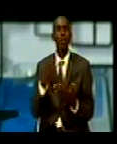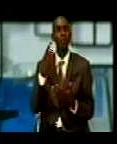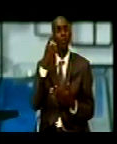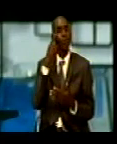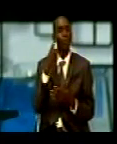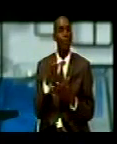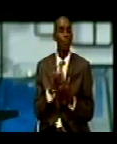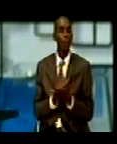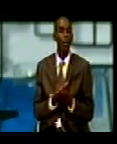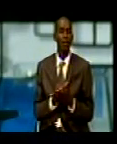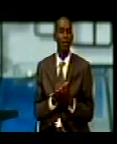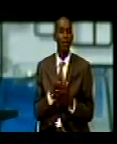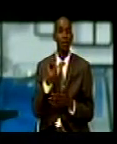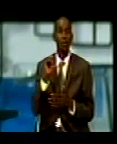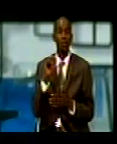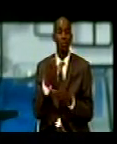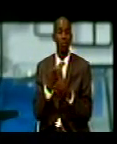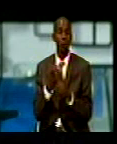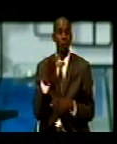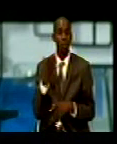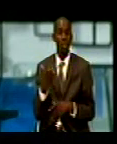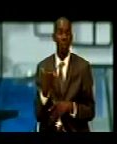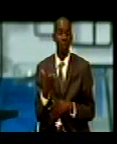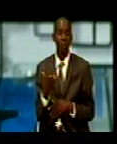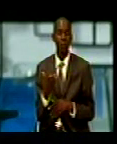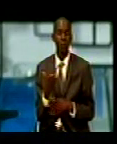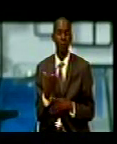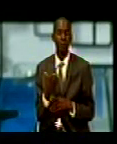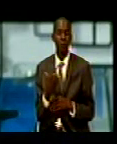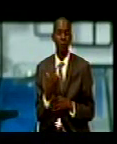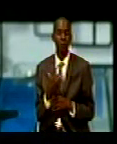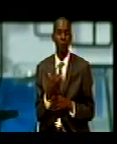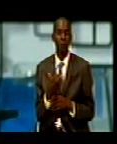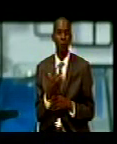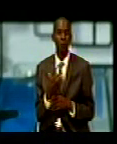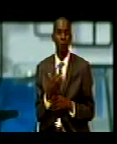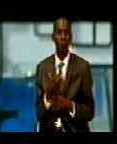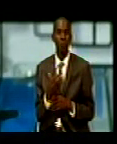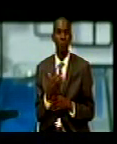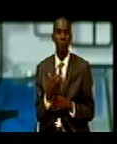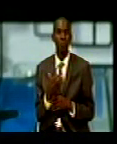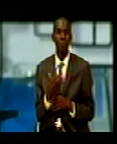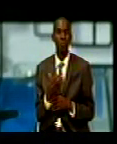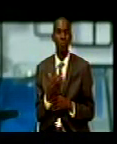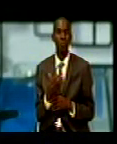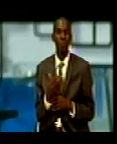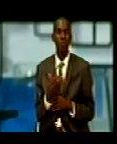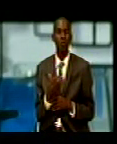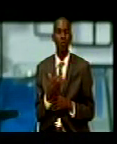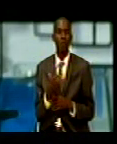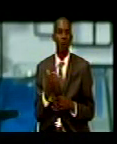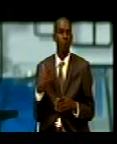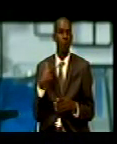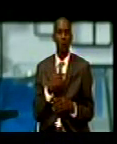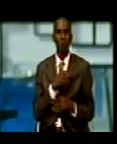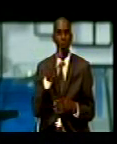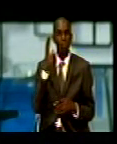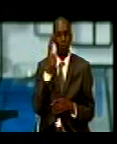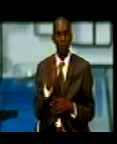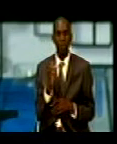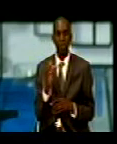While we wait for River State to come up, we will now give you some other testimonies from the social media.